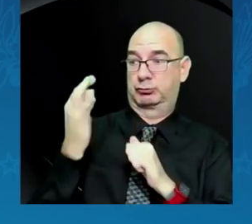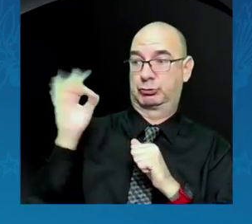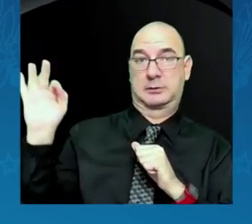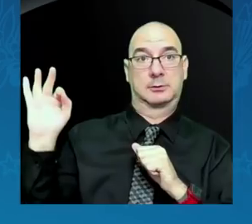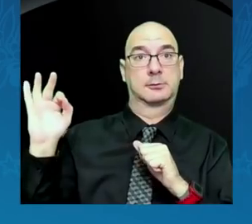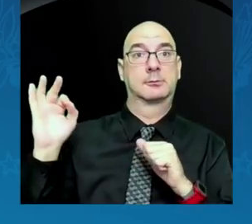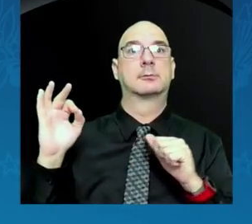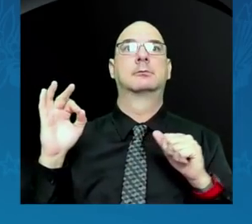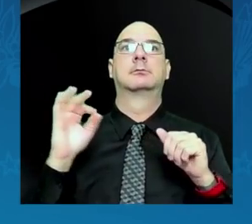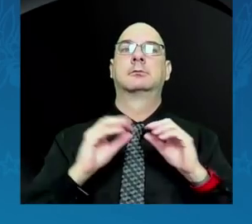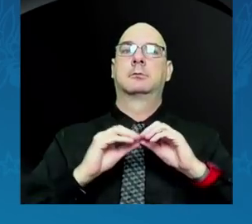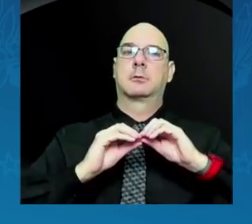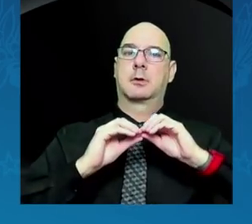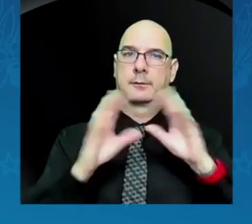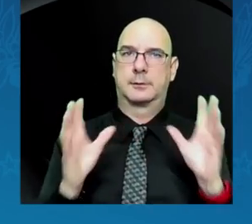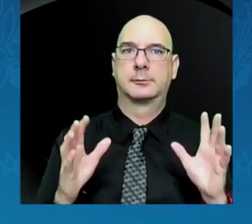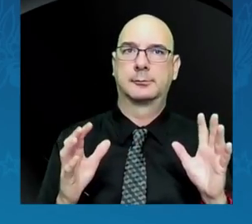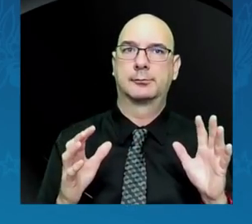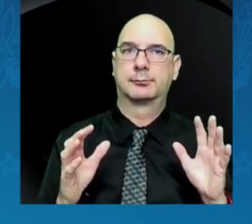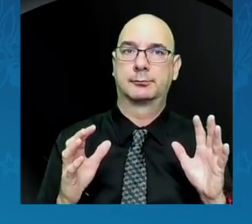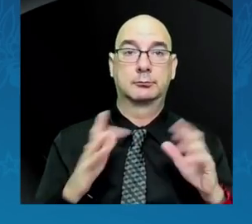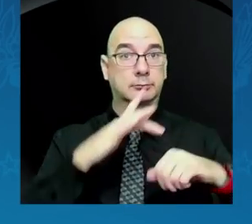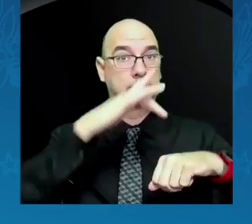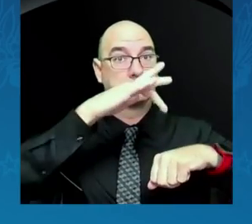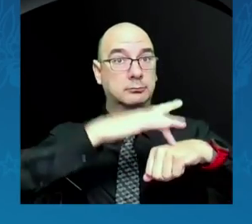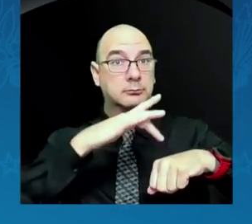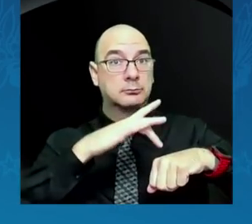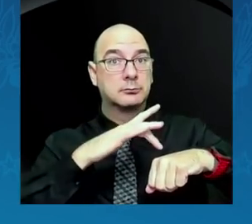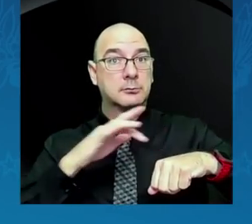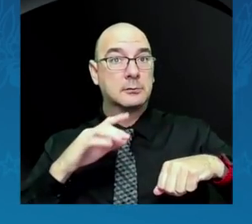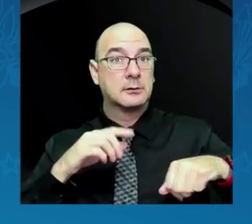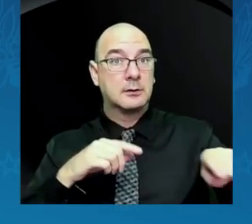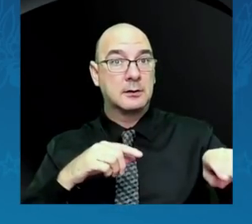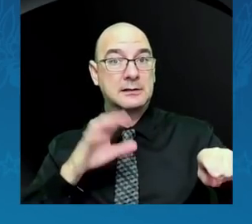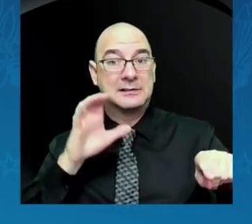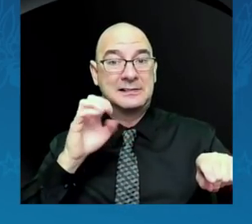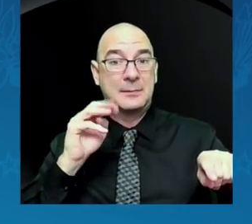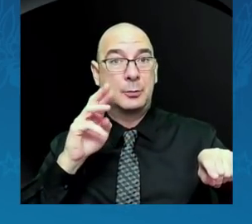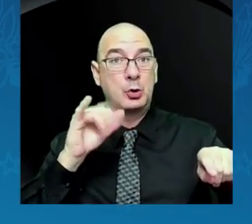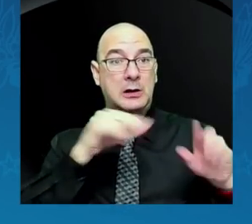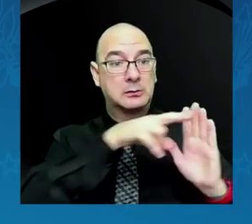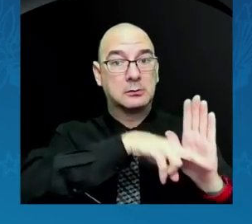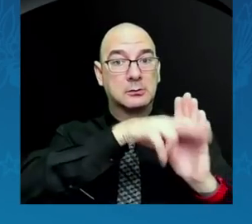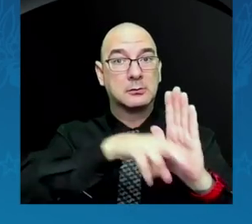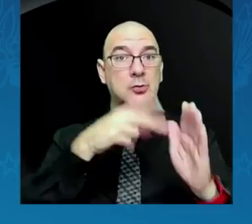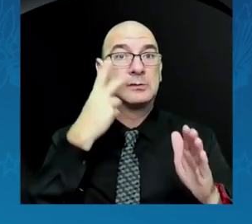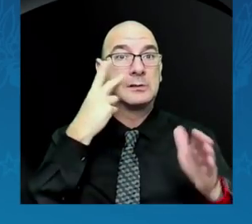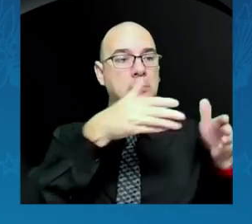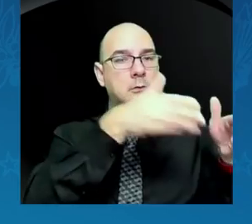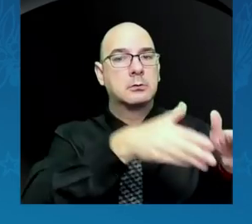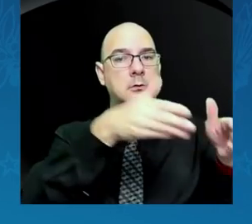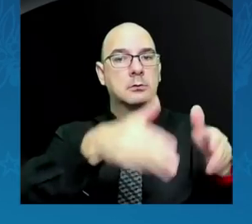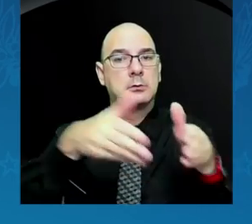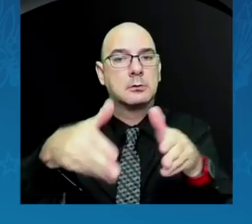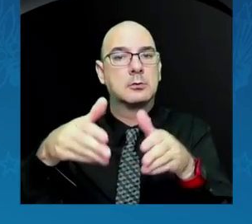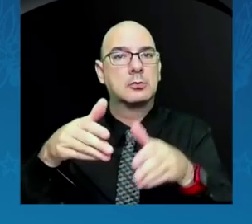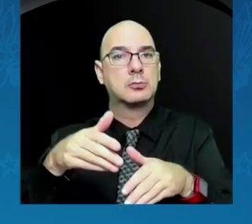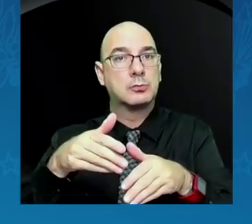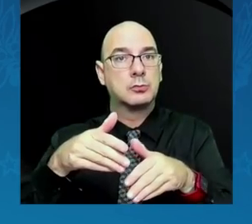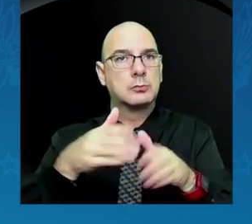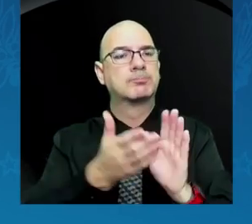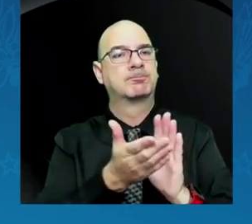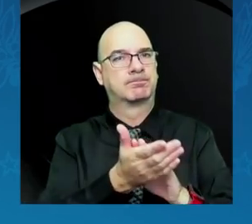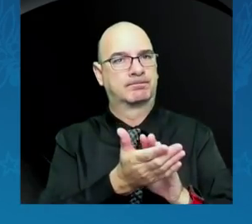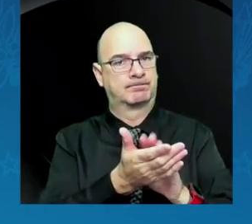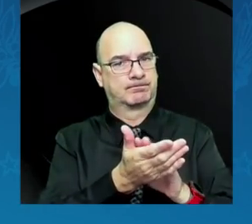there, we saw the graves commemorating the lives of